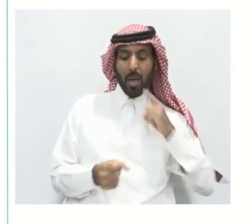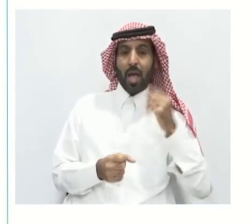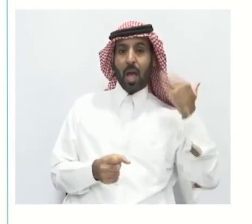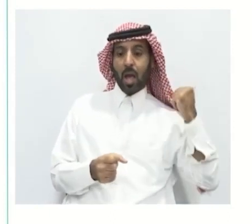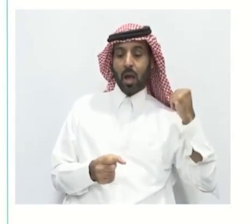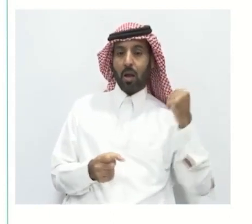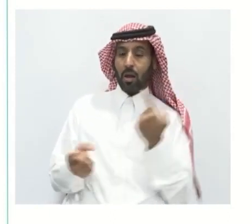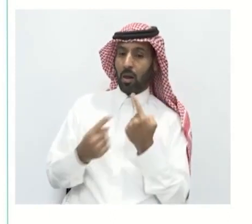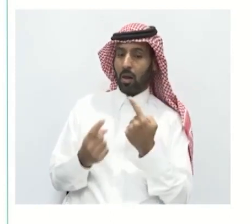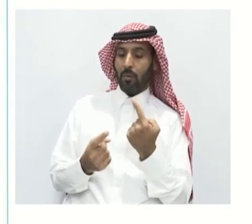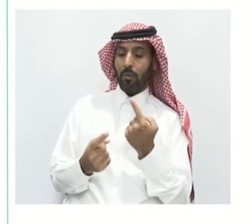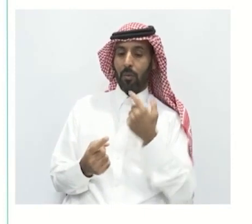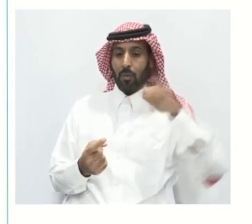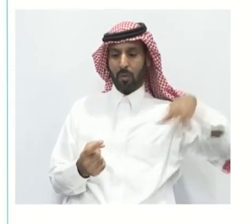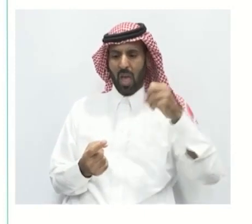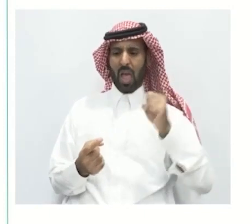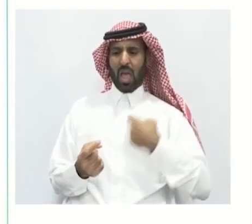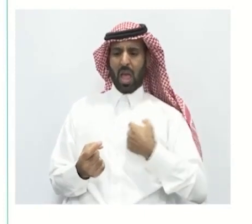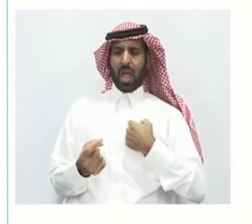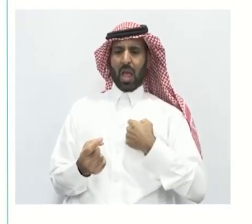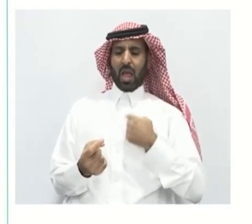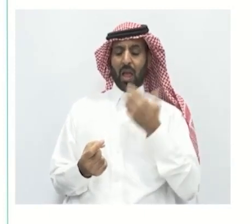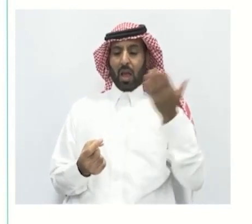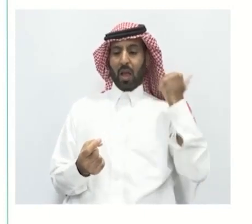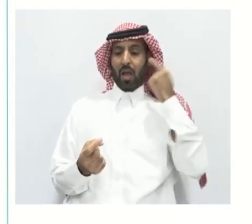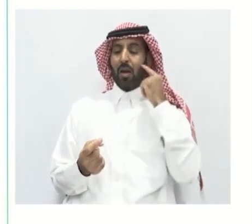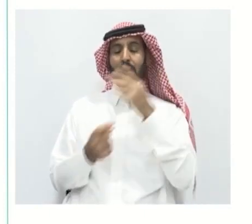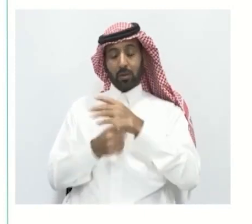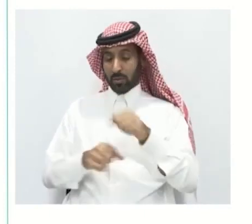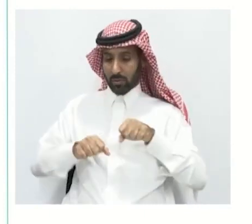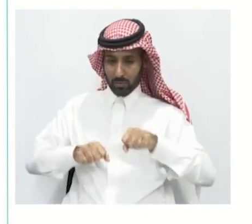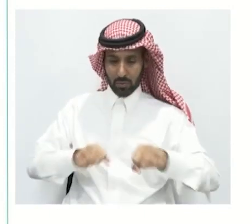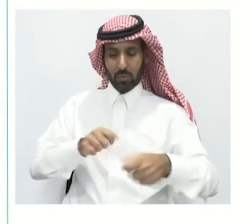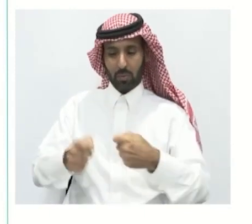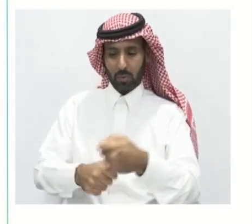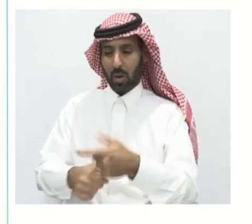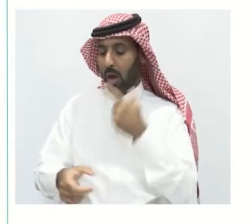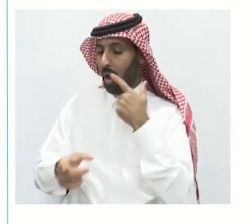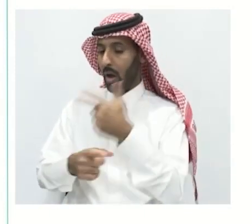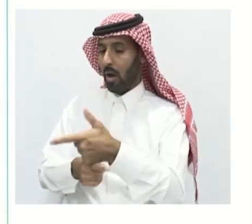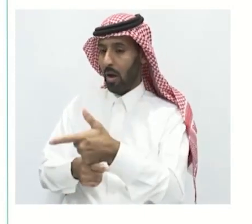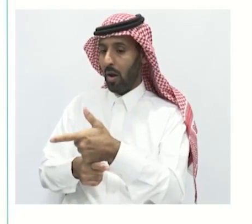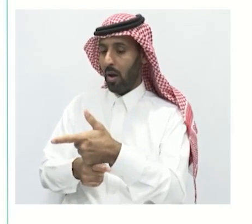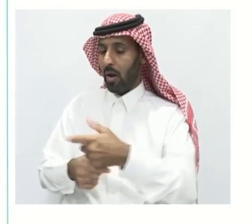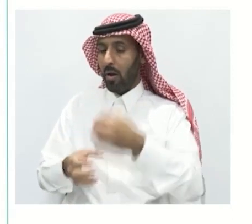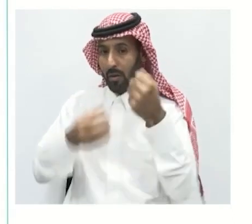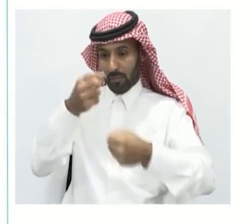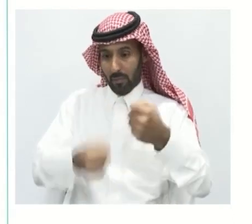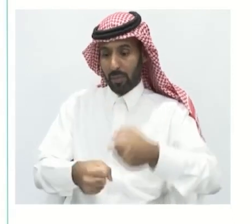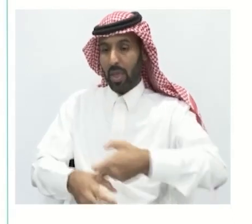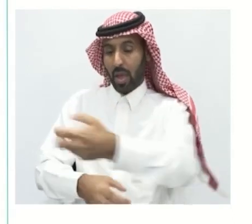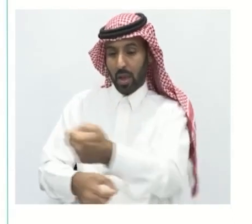Wilkinson. John, I be in the supermarket. I buy milk.